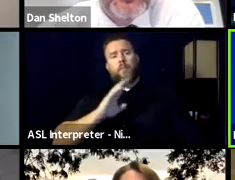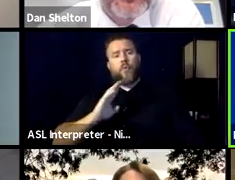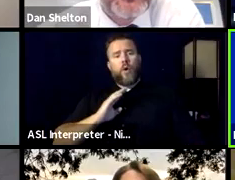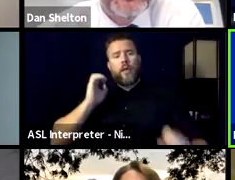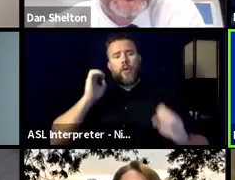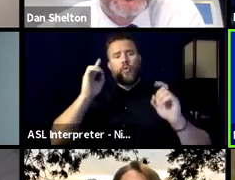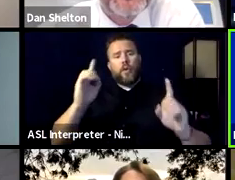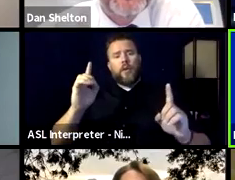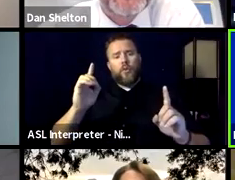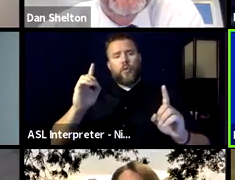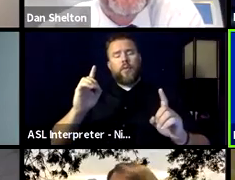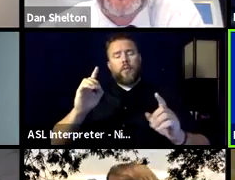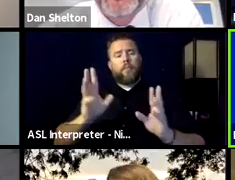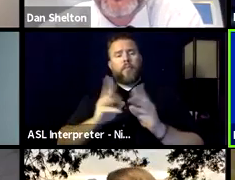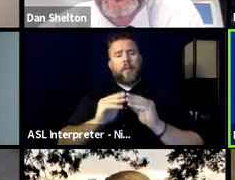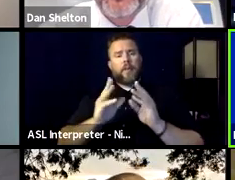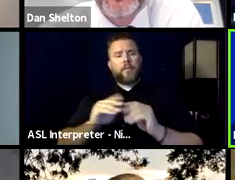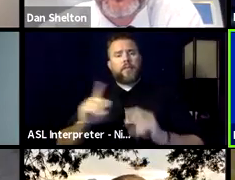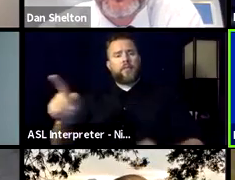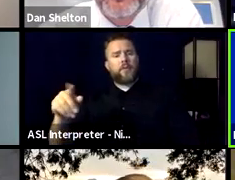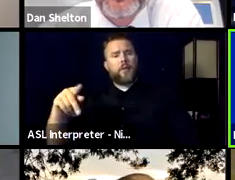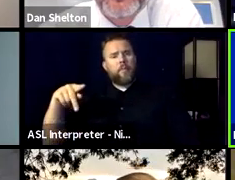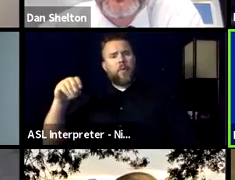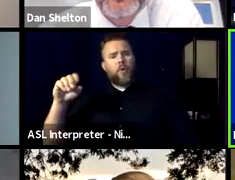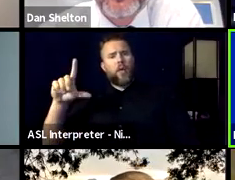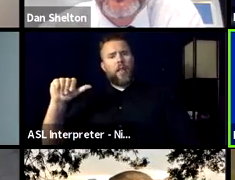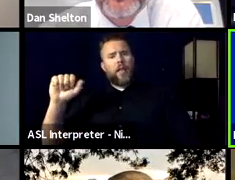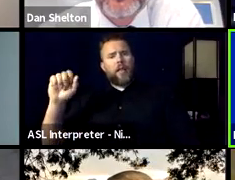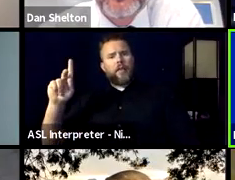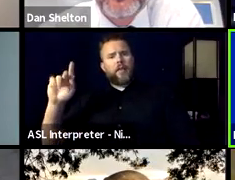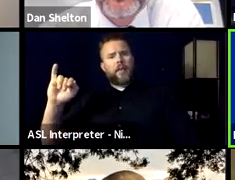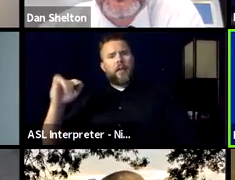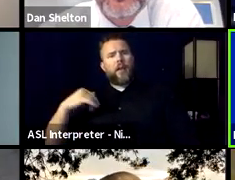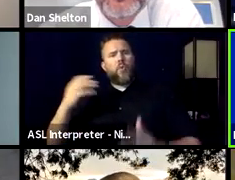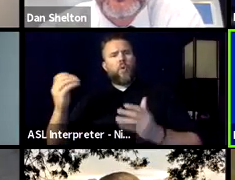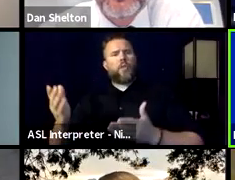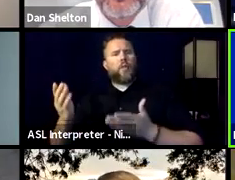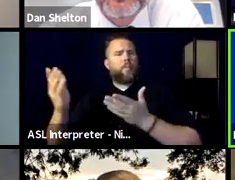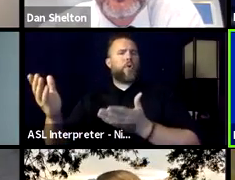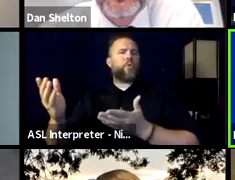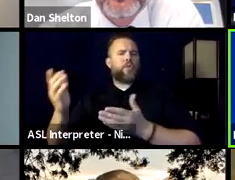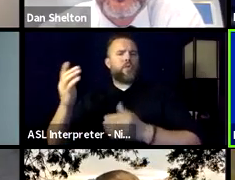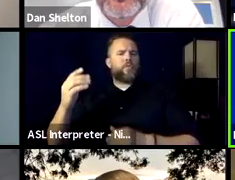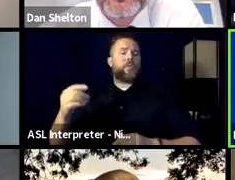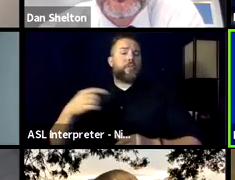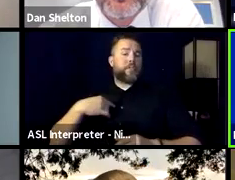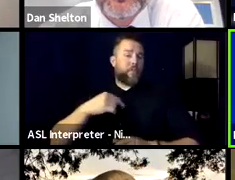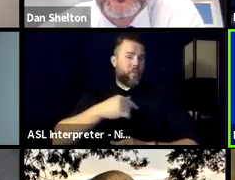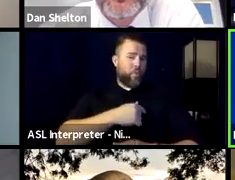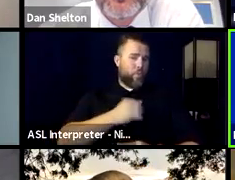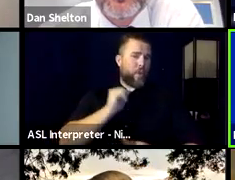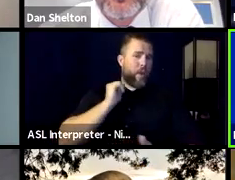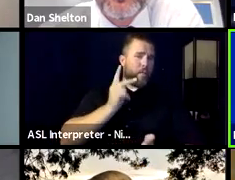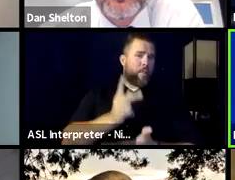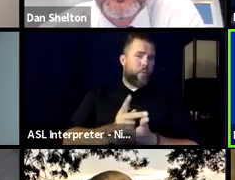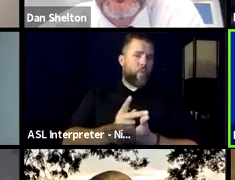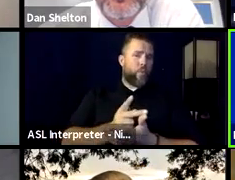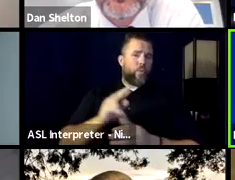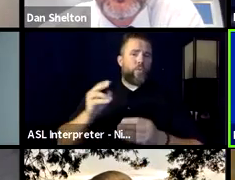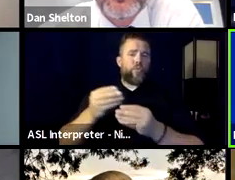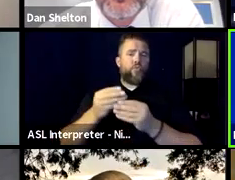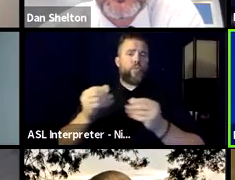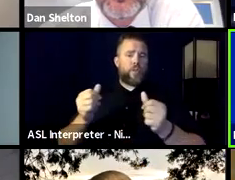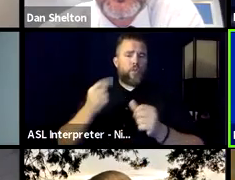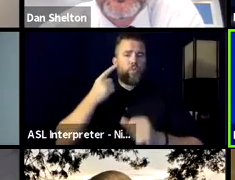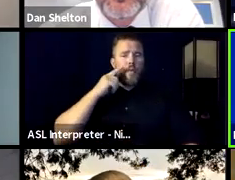Fred Pulaski. We'll start out with, I'd like to make a motion that the board approve the resolutions, which I